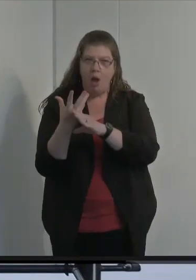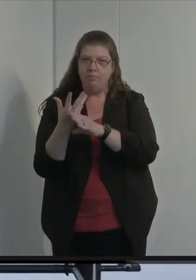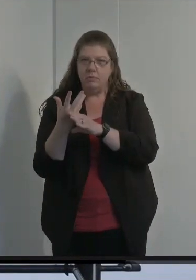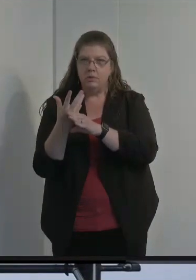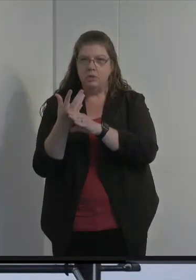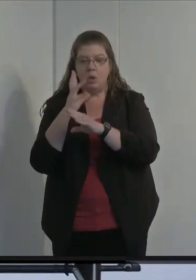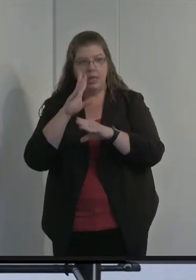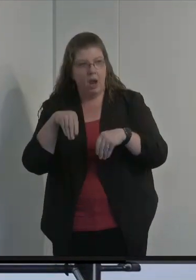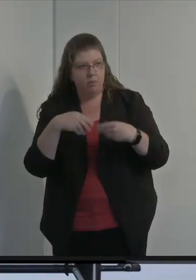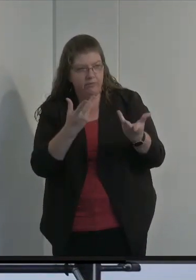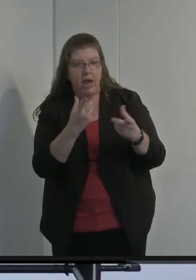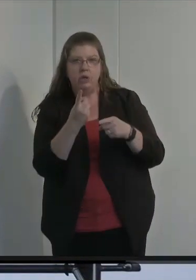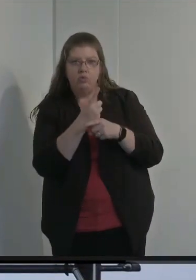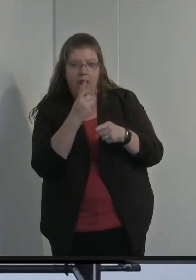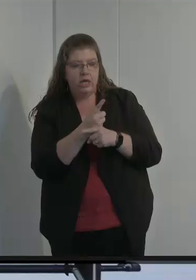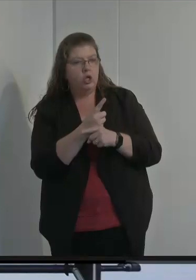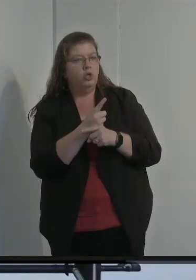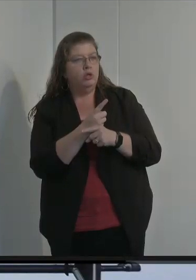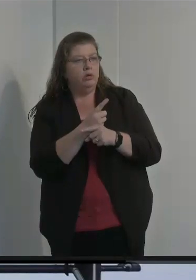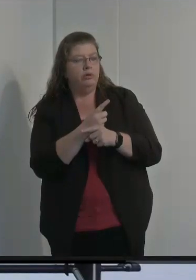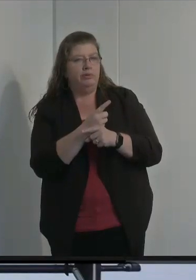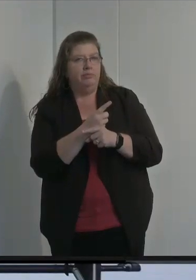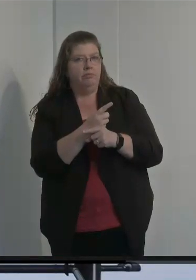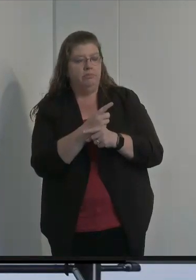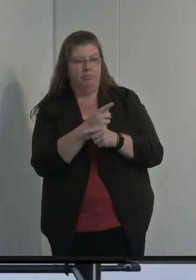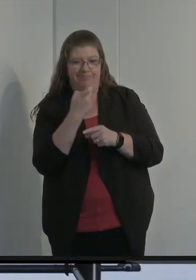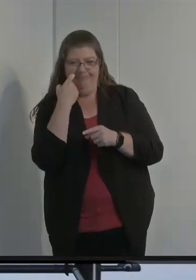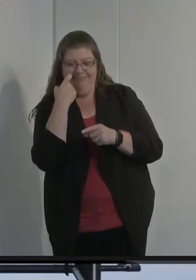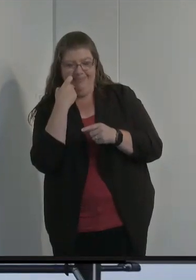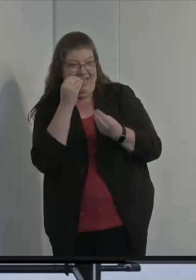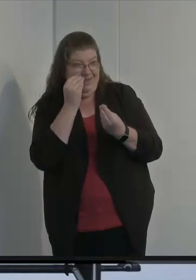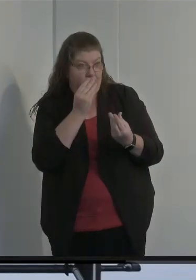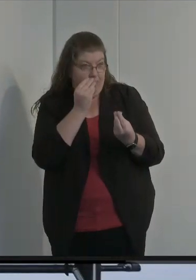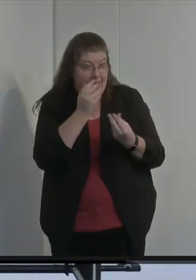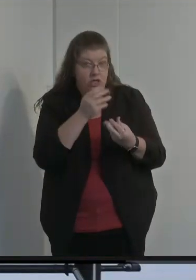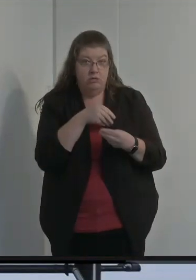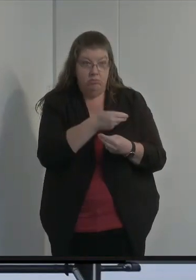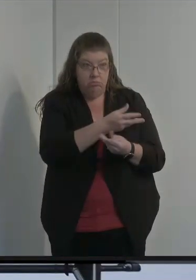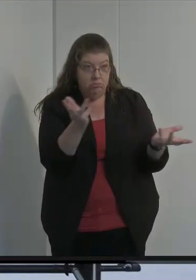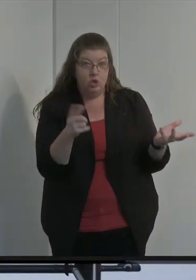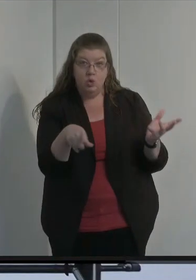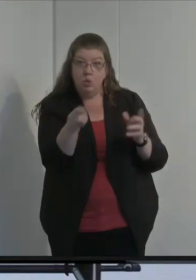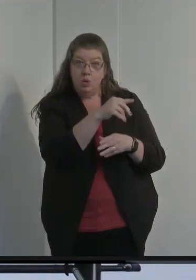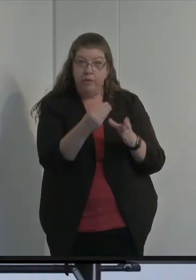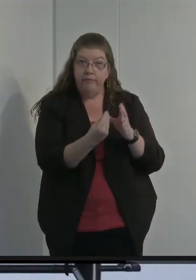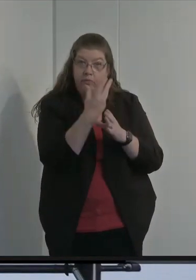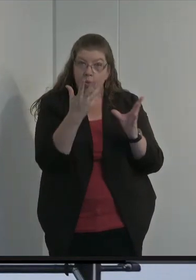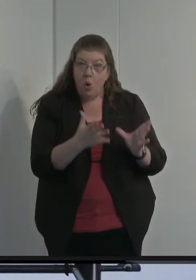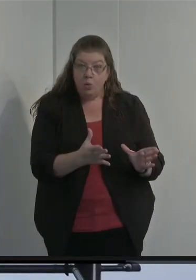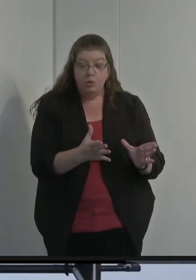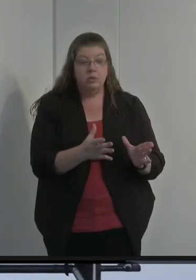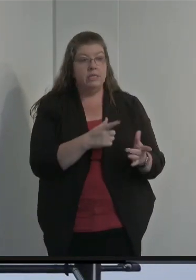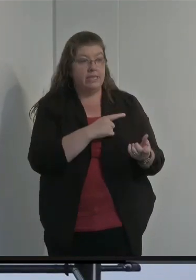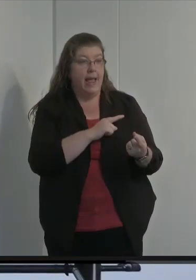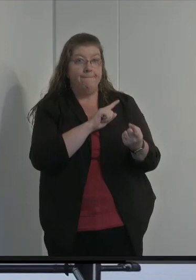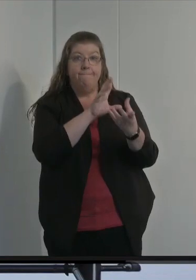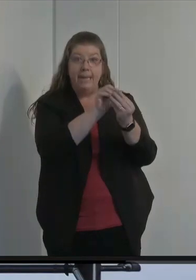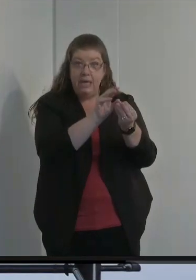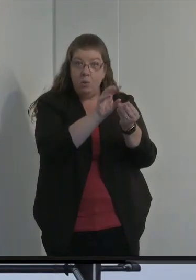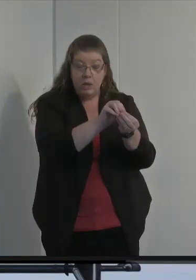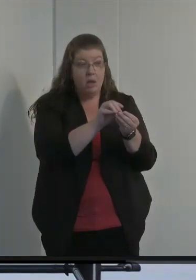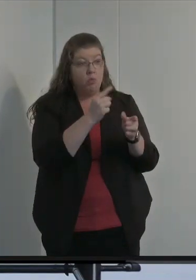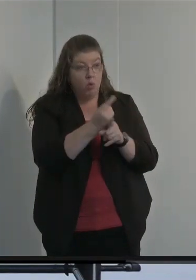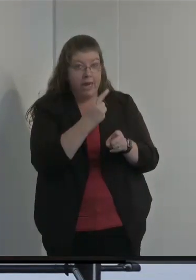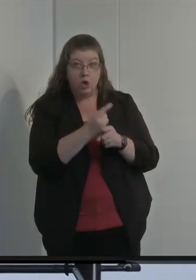they are providing regular, up to the minute information to all of those growers. They're meeting with them on a